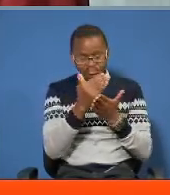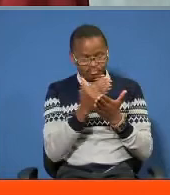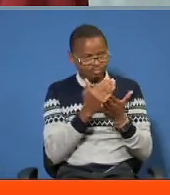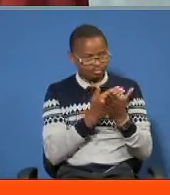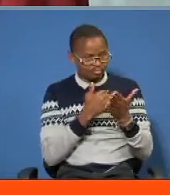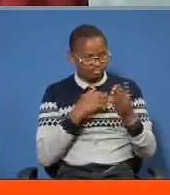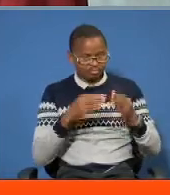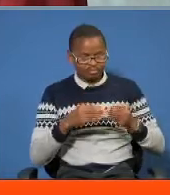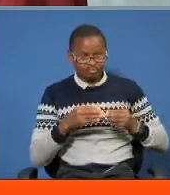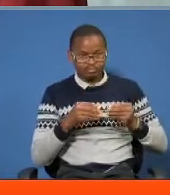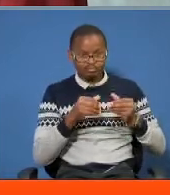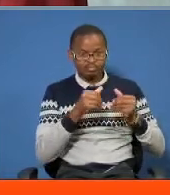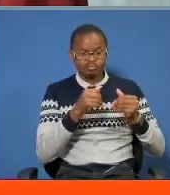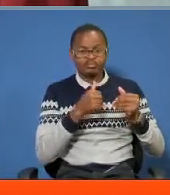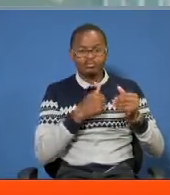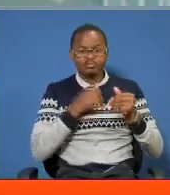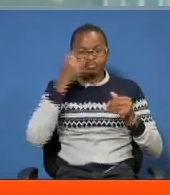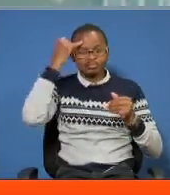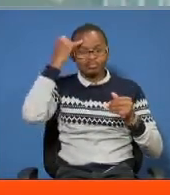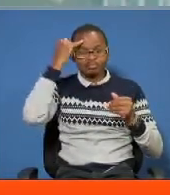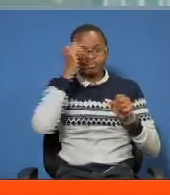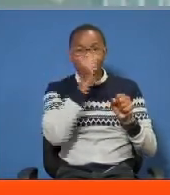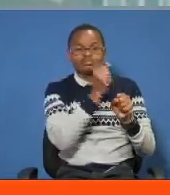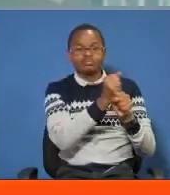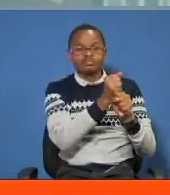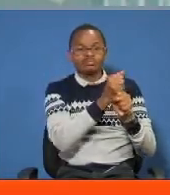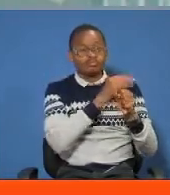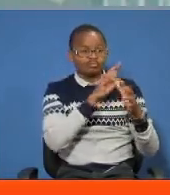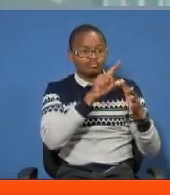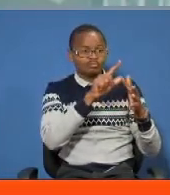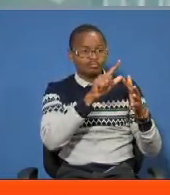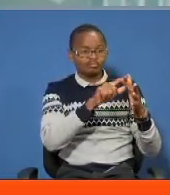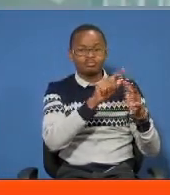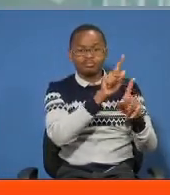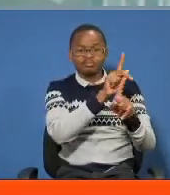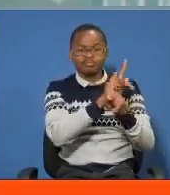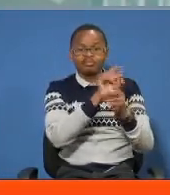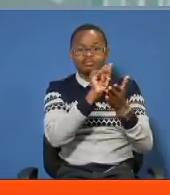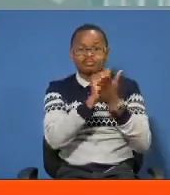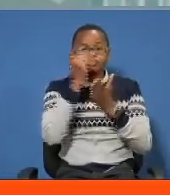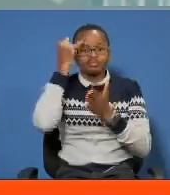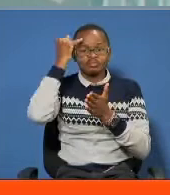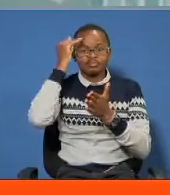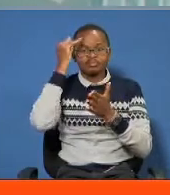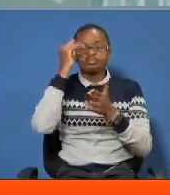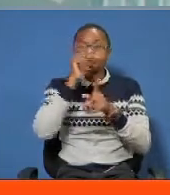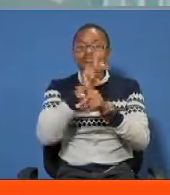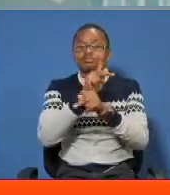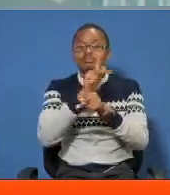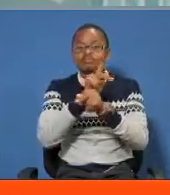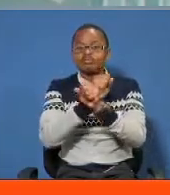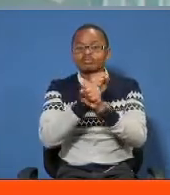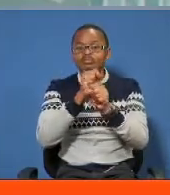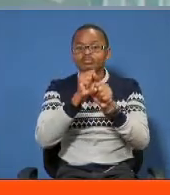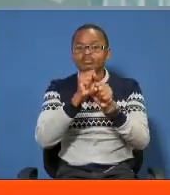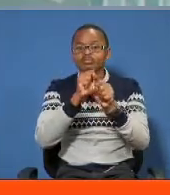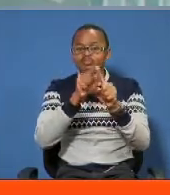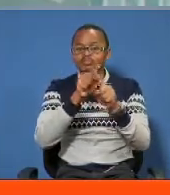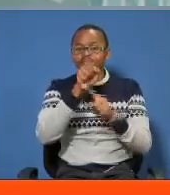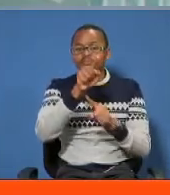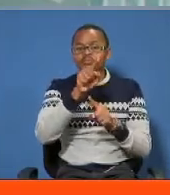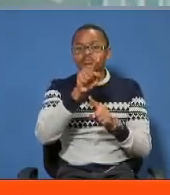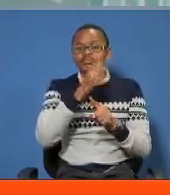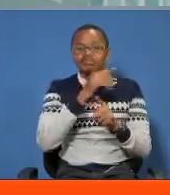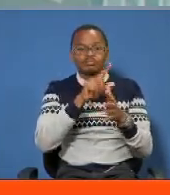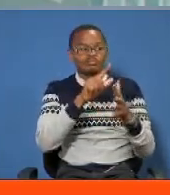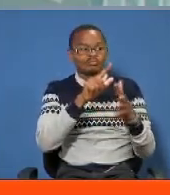seen a problem, I have a solution, I have an idea that can work. And then there is a protection of that intellectual property to make sure it's safeguarded and aligned